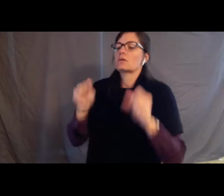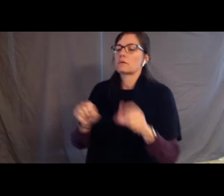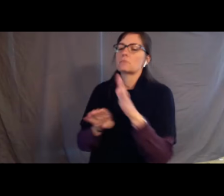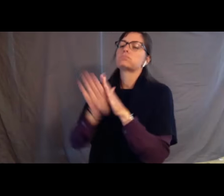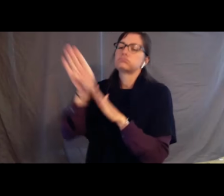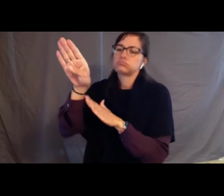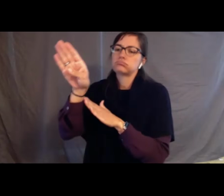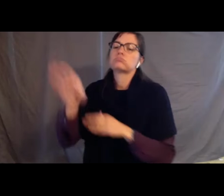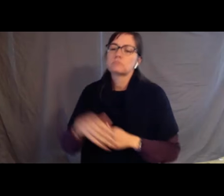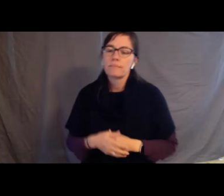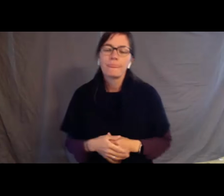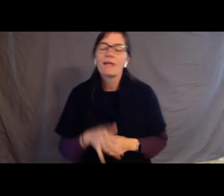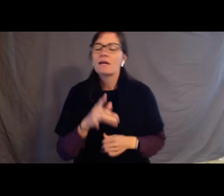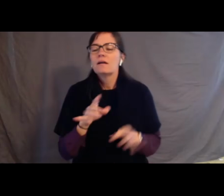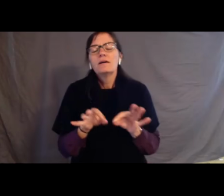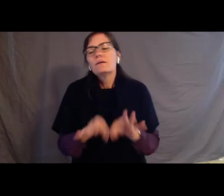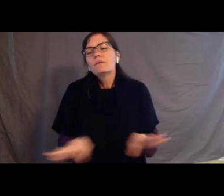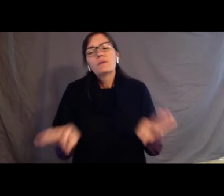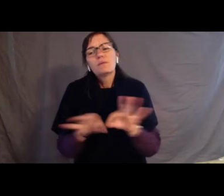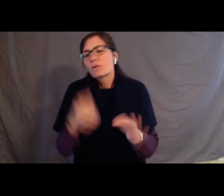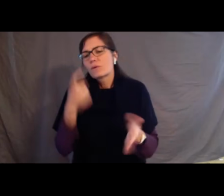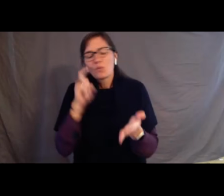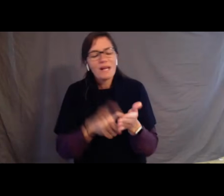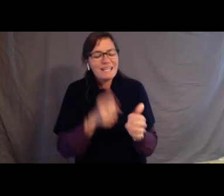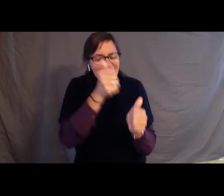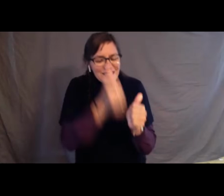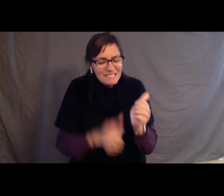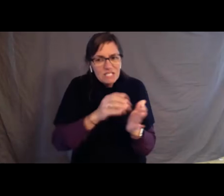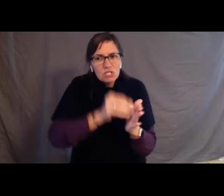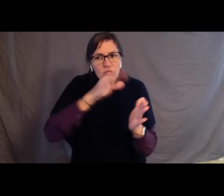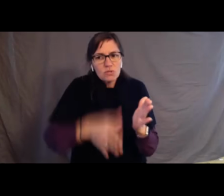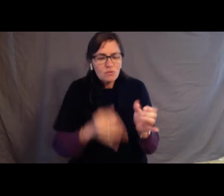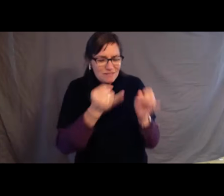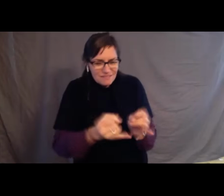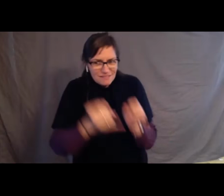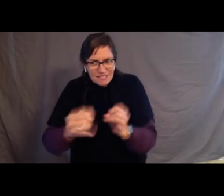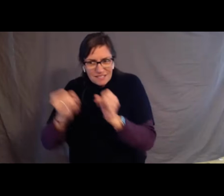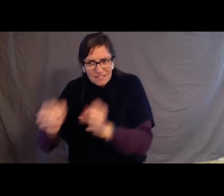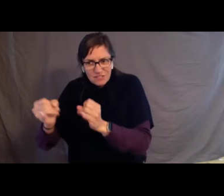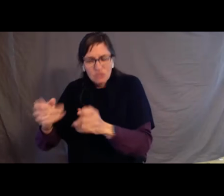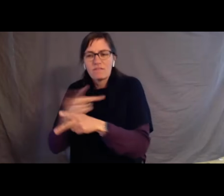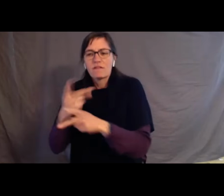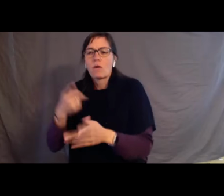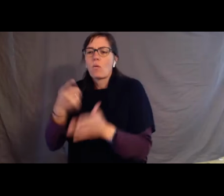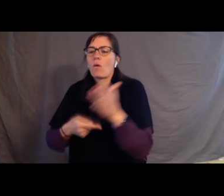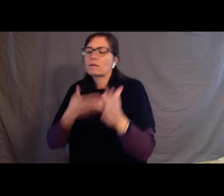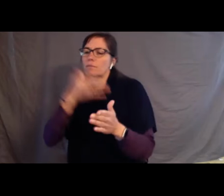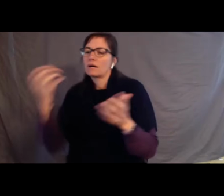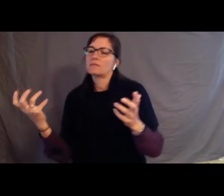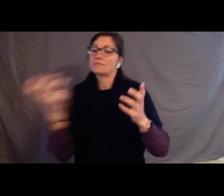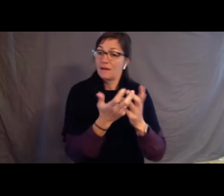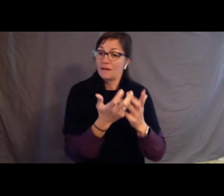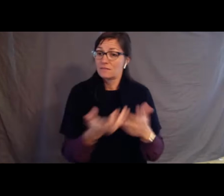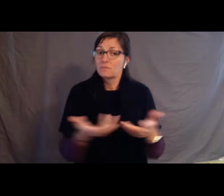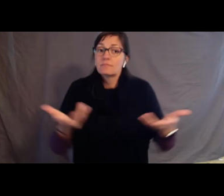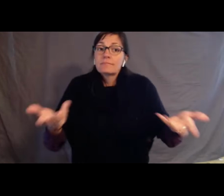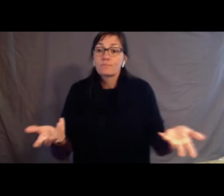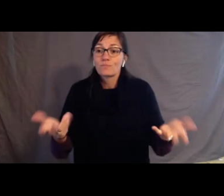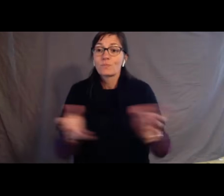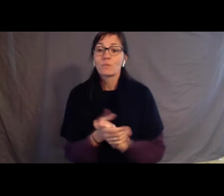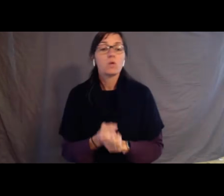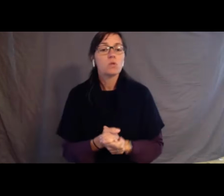really individualized as possible, so the student is really fully engaged. So with that, I just want to show you